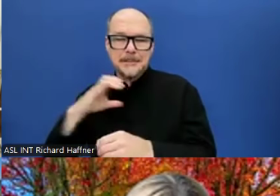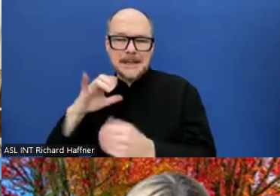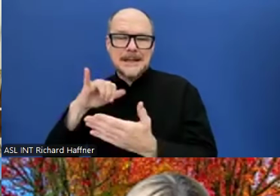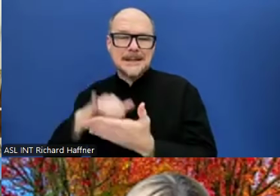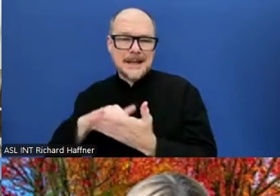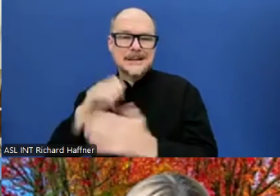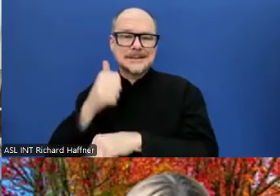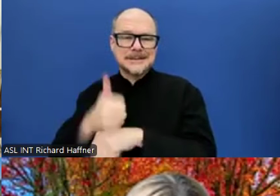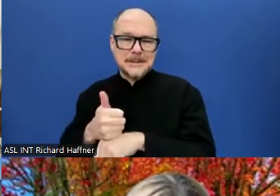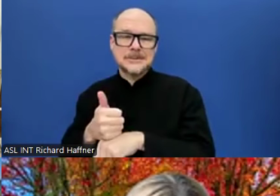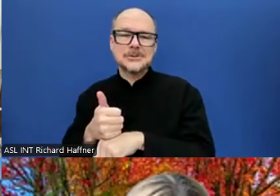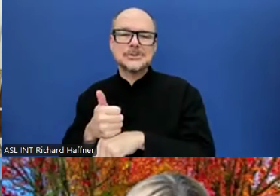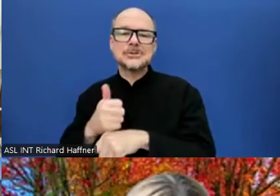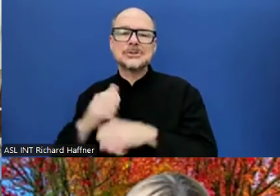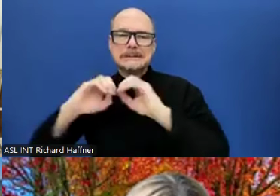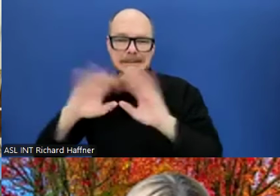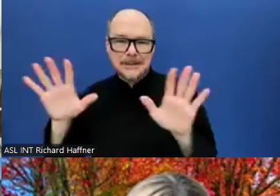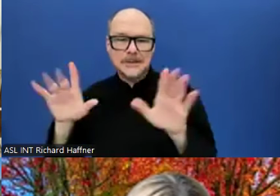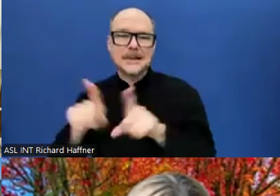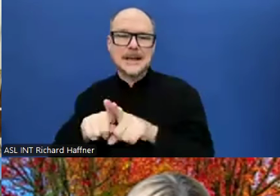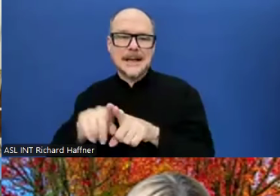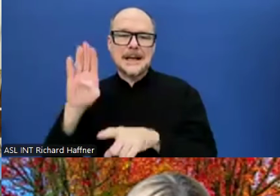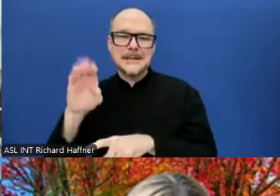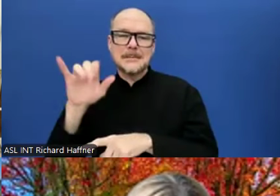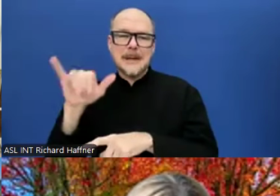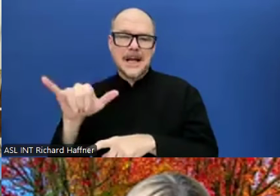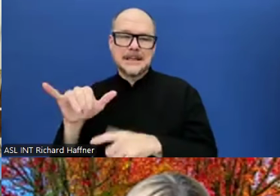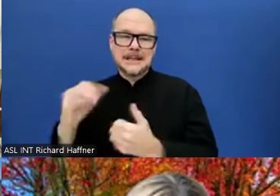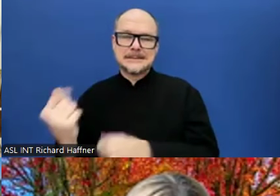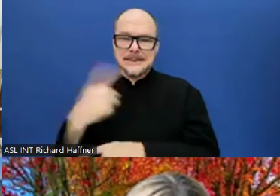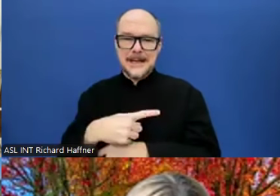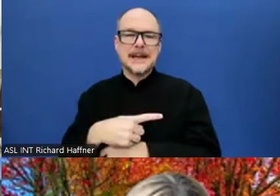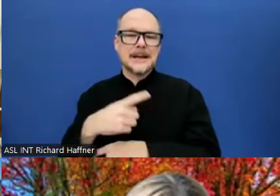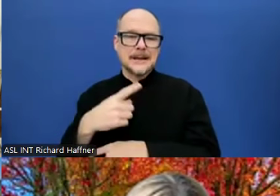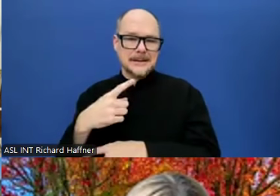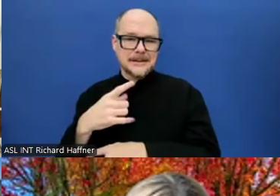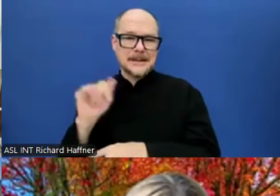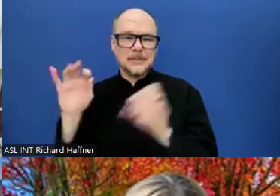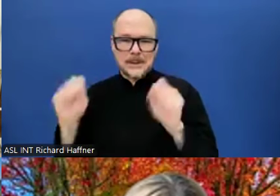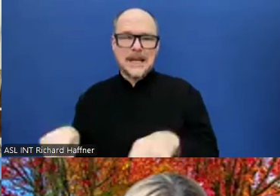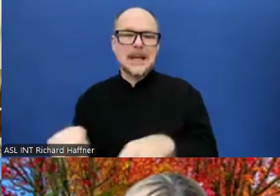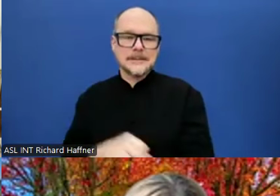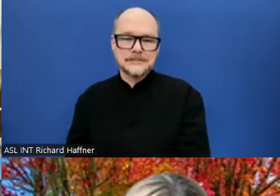establish that clearly as a body today, if we're able to.